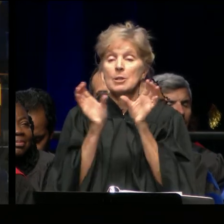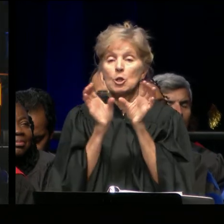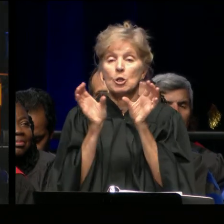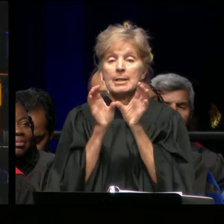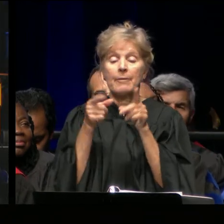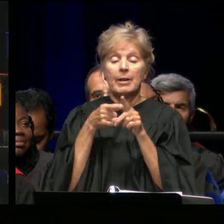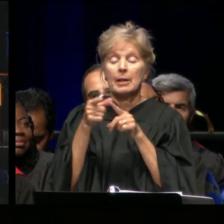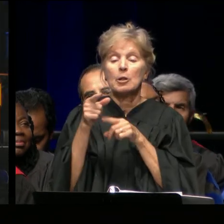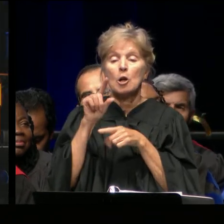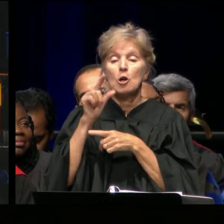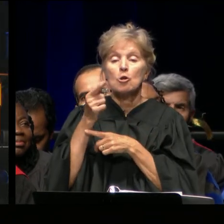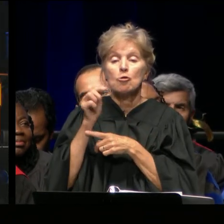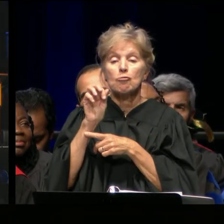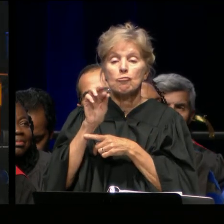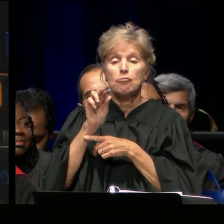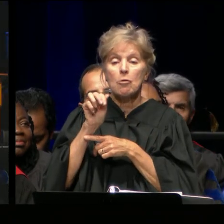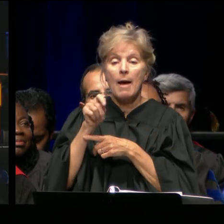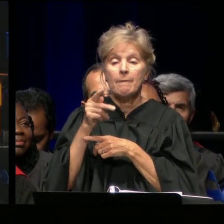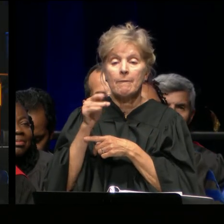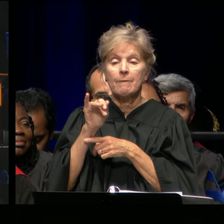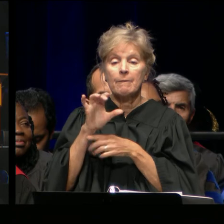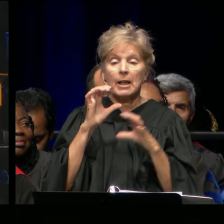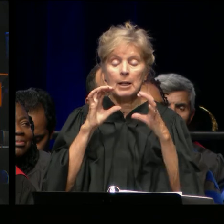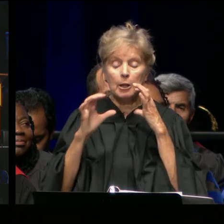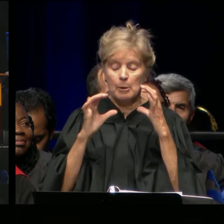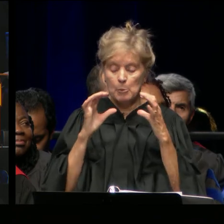Certificate in Graphic Communications.